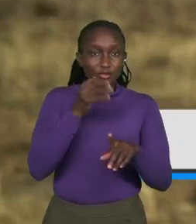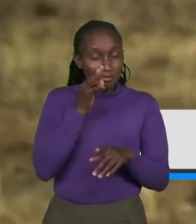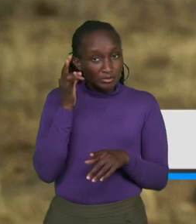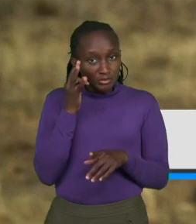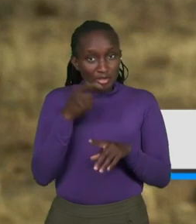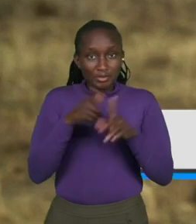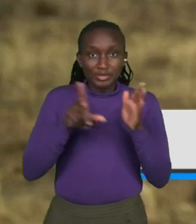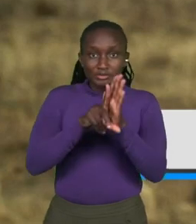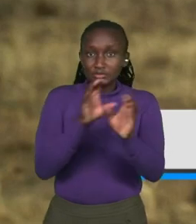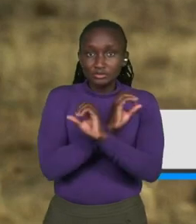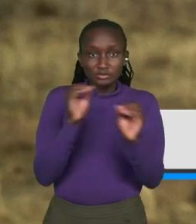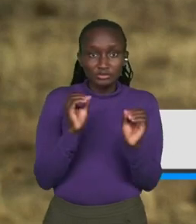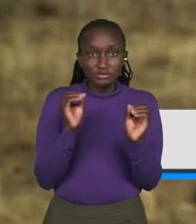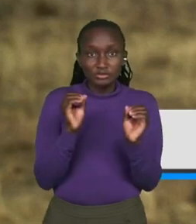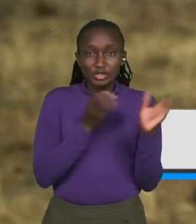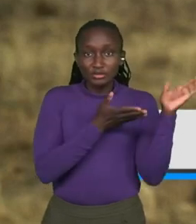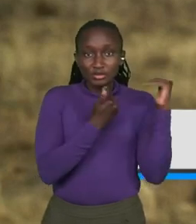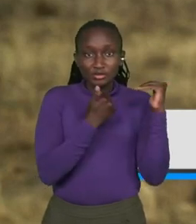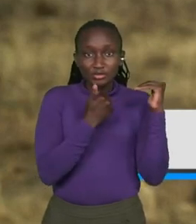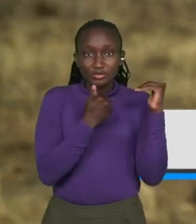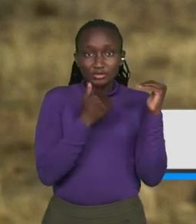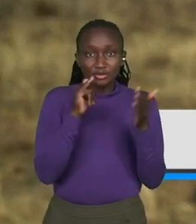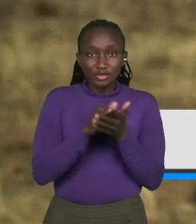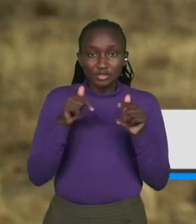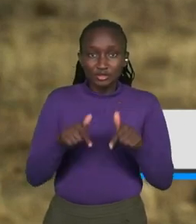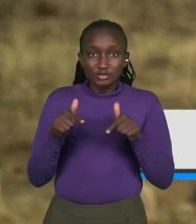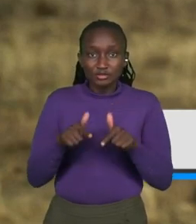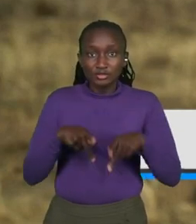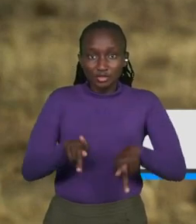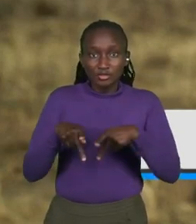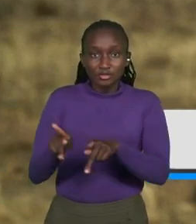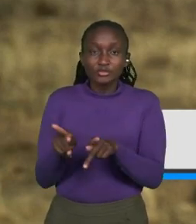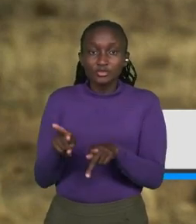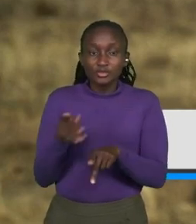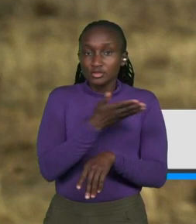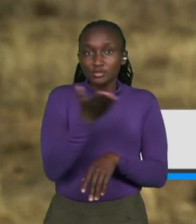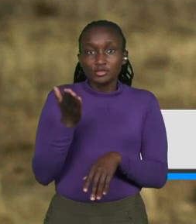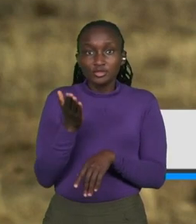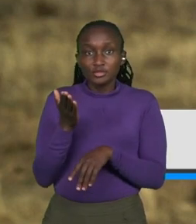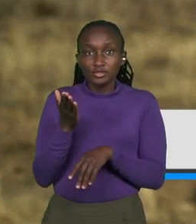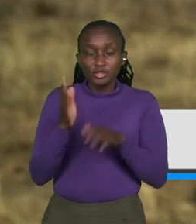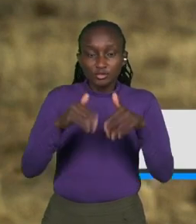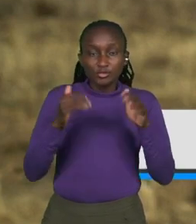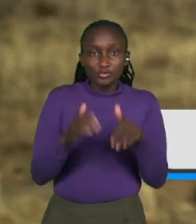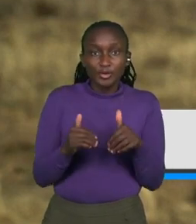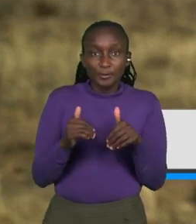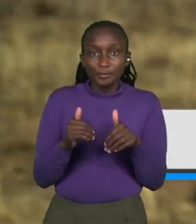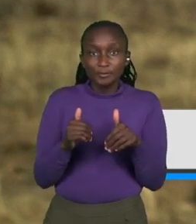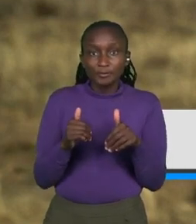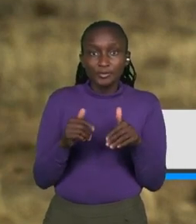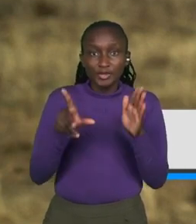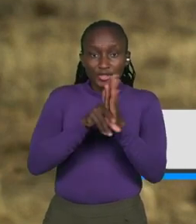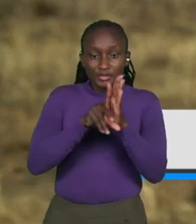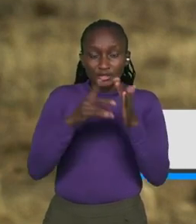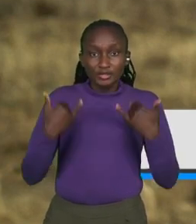So we were hoping that this will be an opportunity for them to farm it